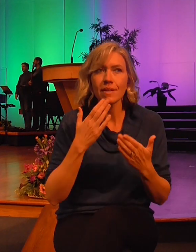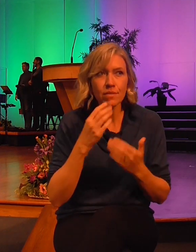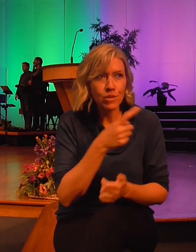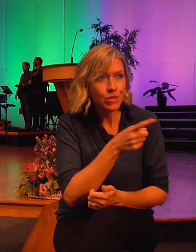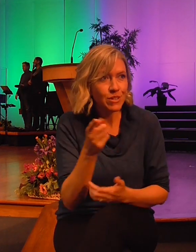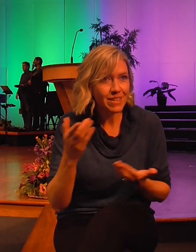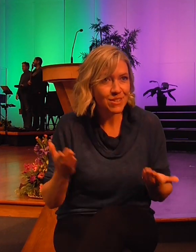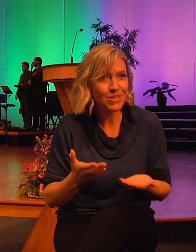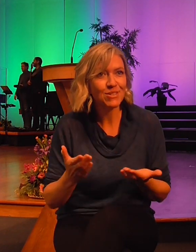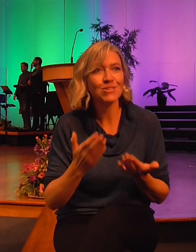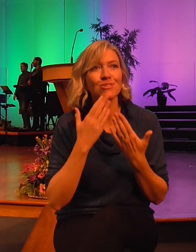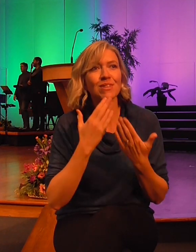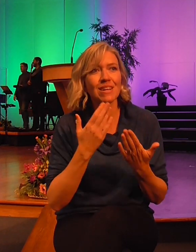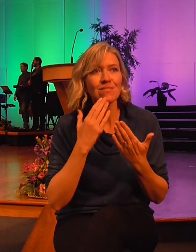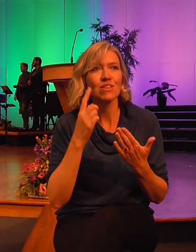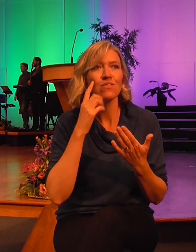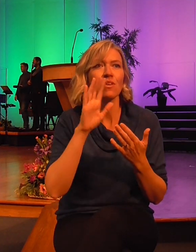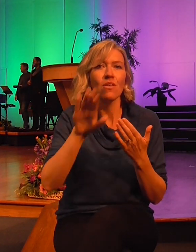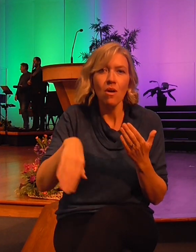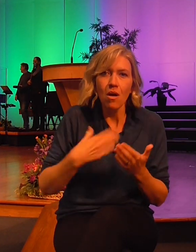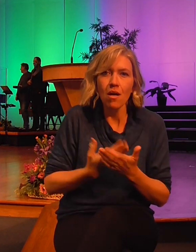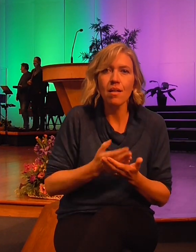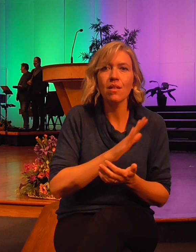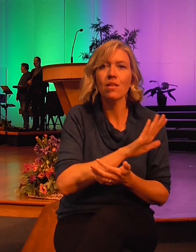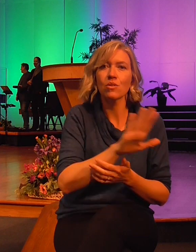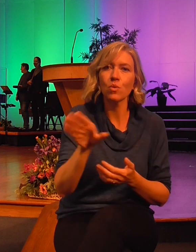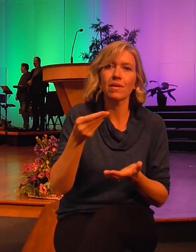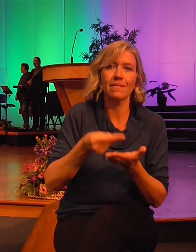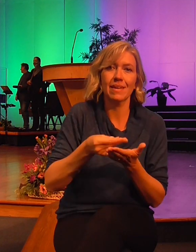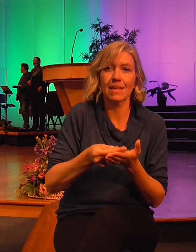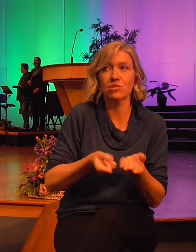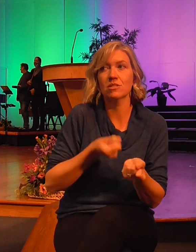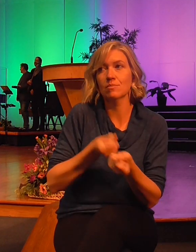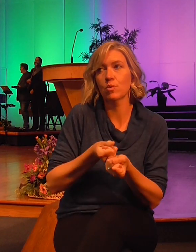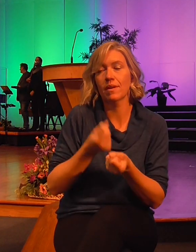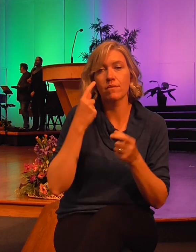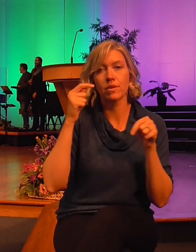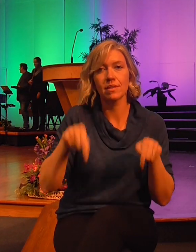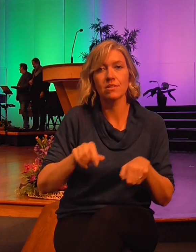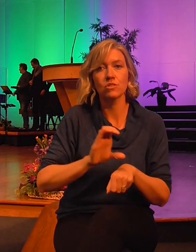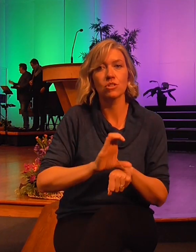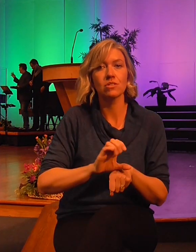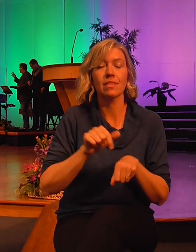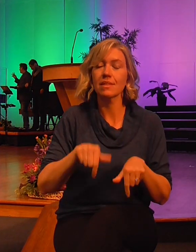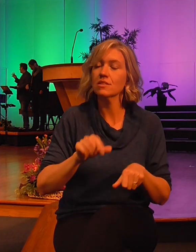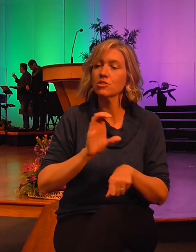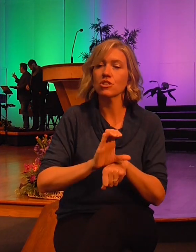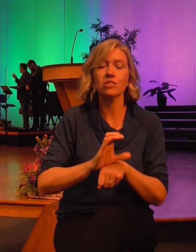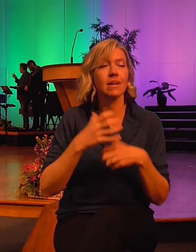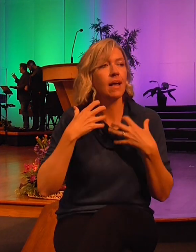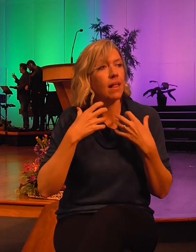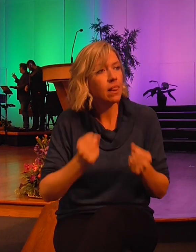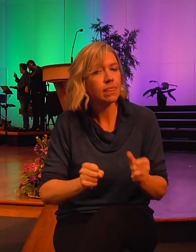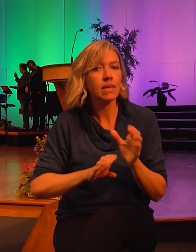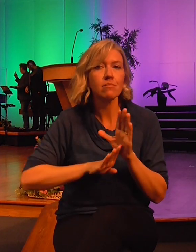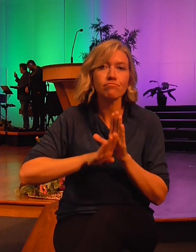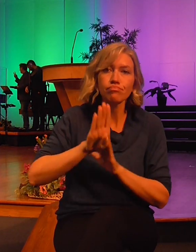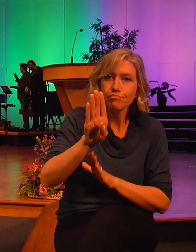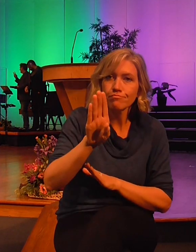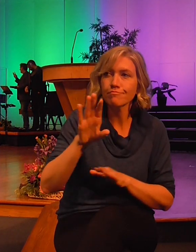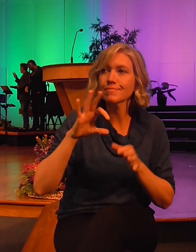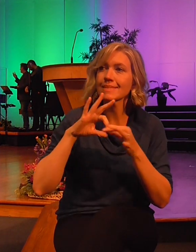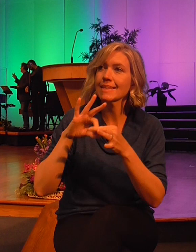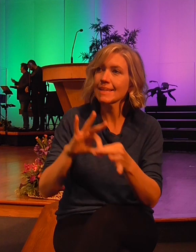so grateful for everything you do to financially support Mile High Church. We are a thriving church. We are a healthy church. We are a connected church